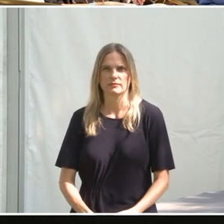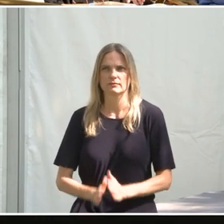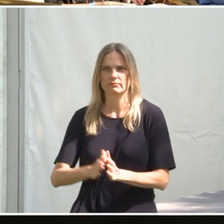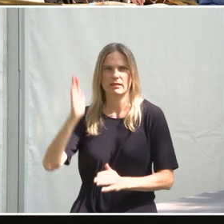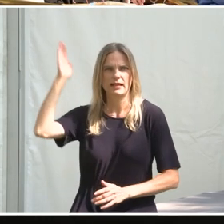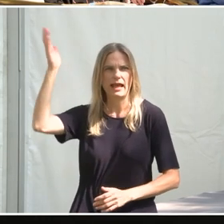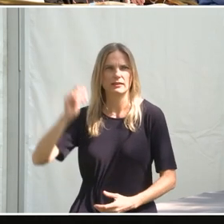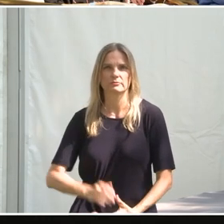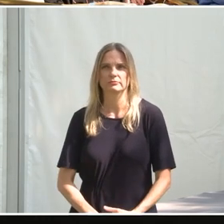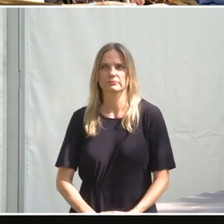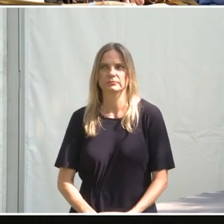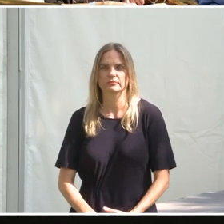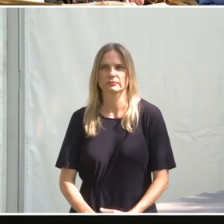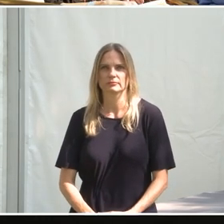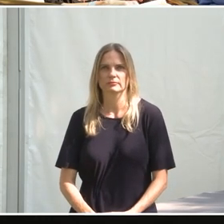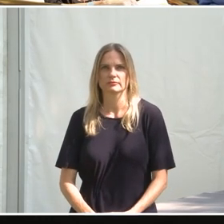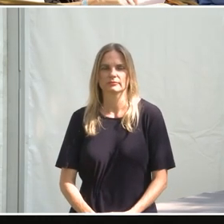hands.